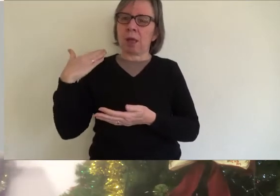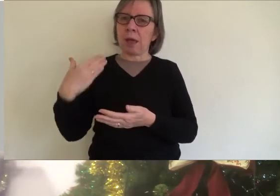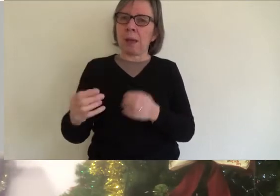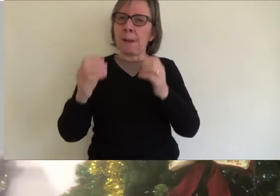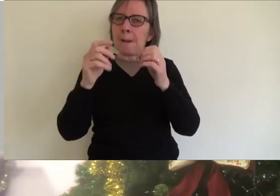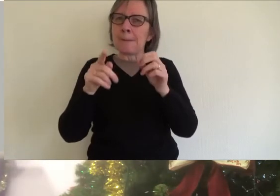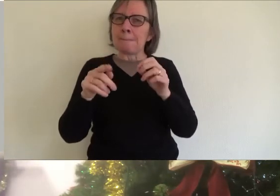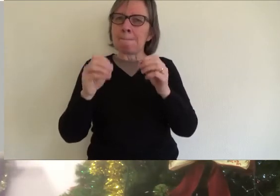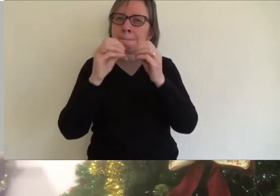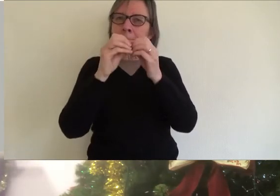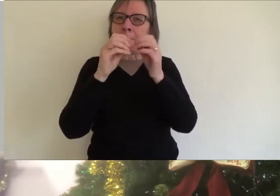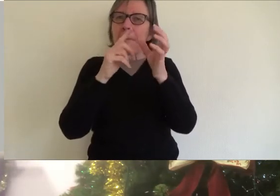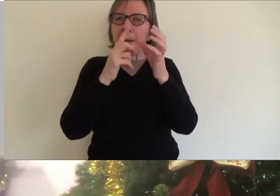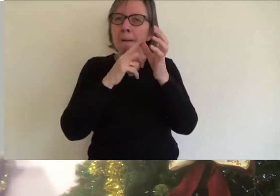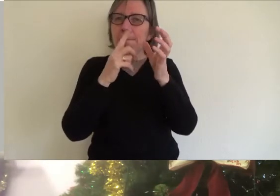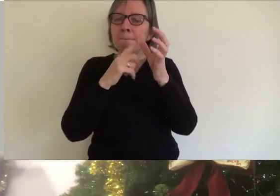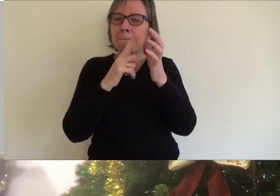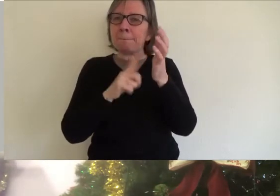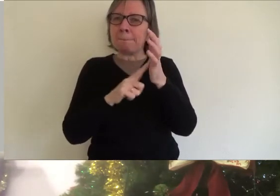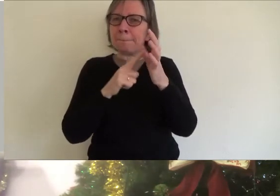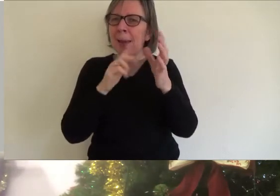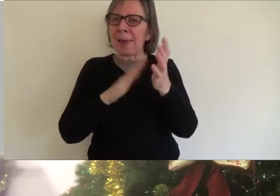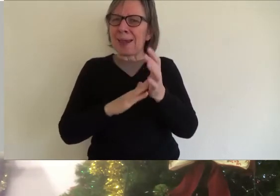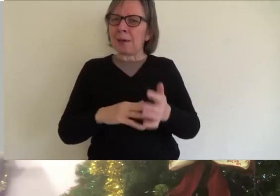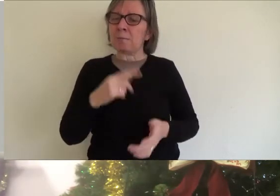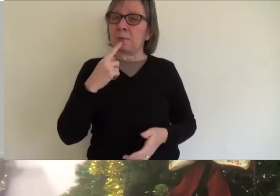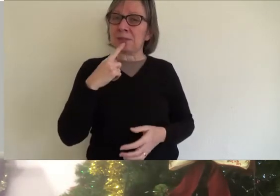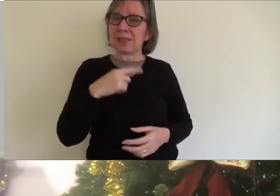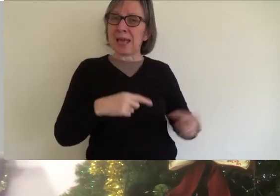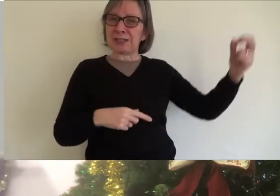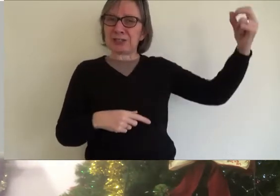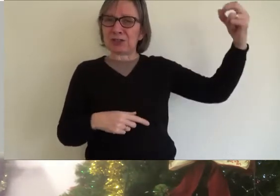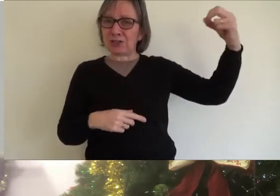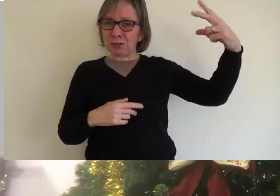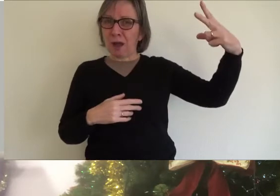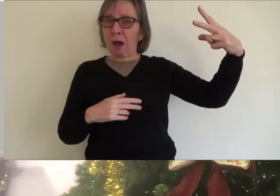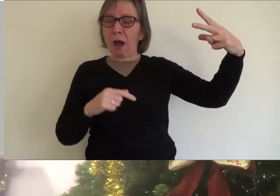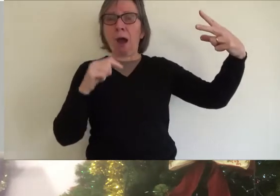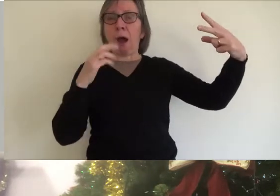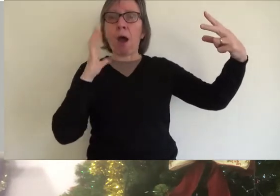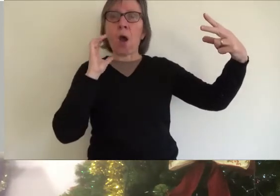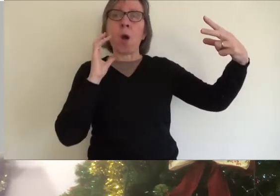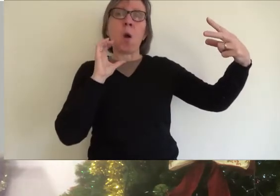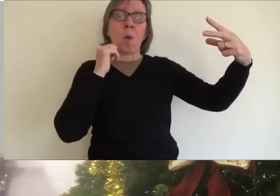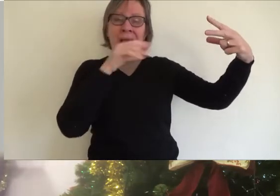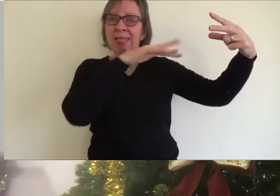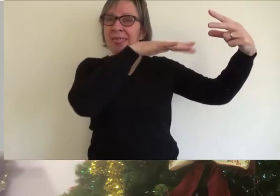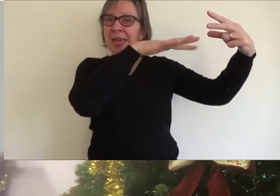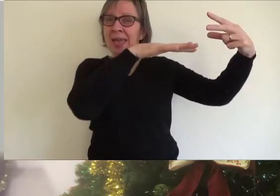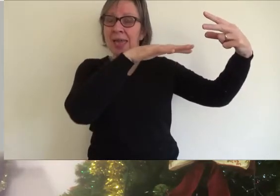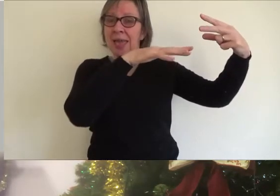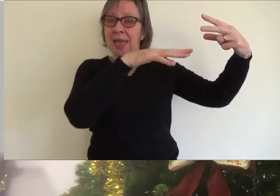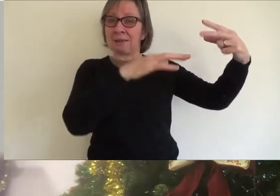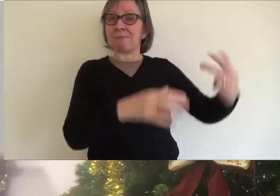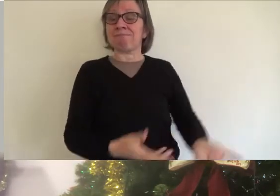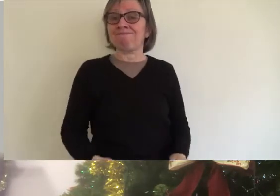Balaam in the book of Numbers, we read, a star will come out of Jacob, a scepter will rise out of